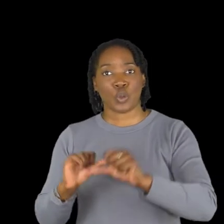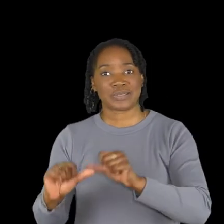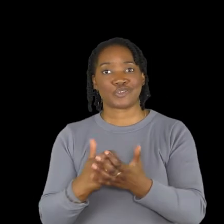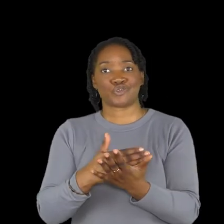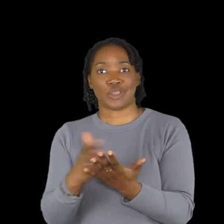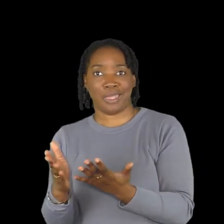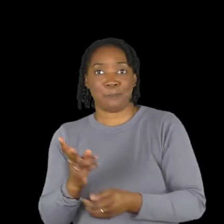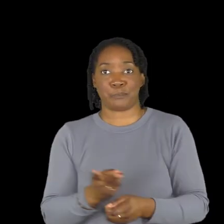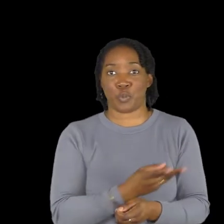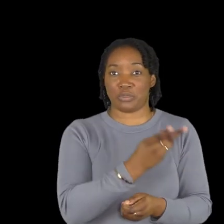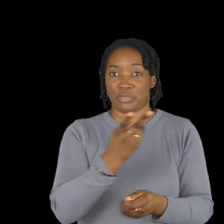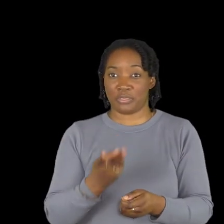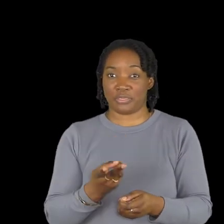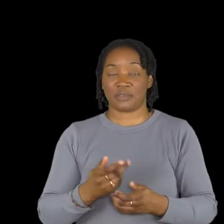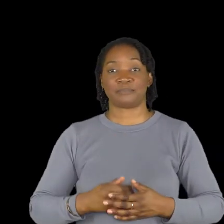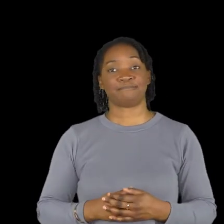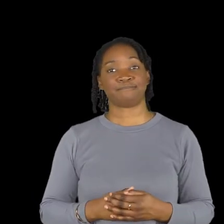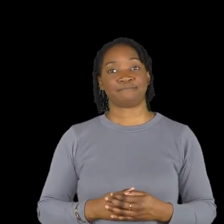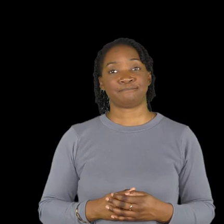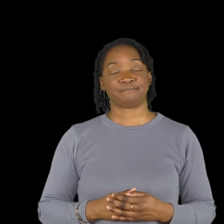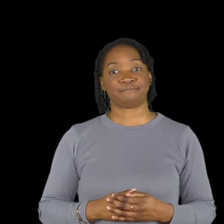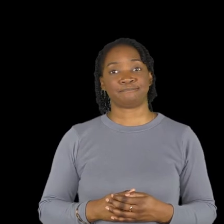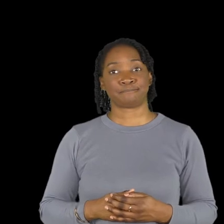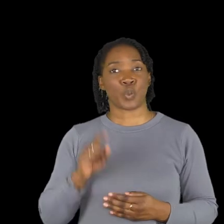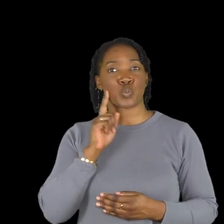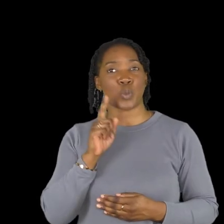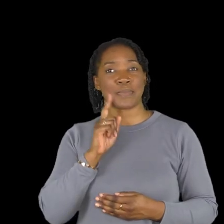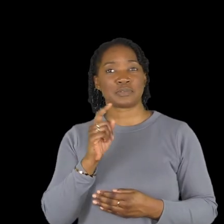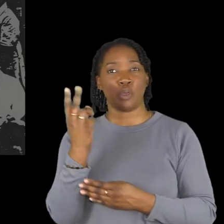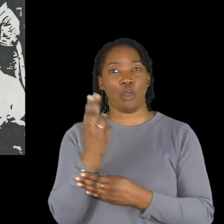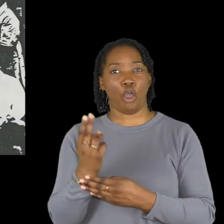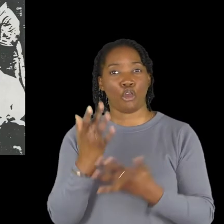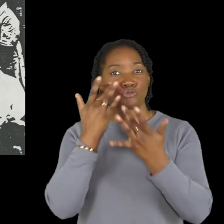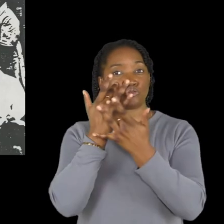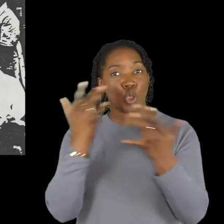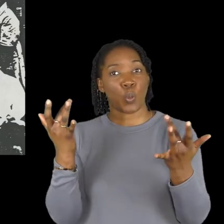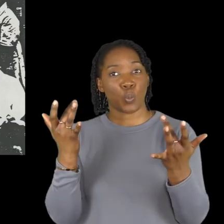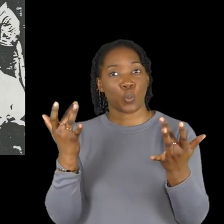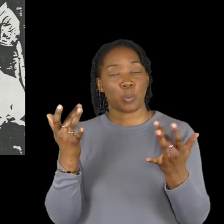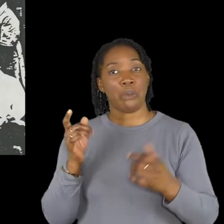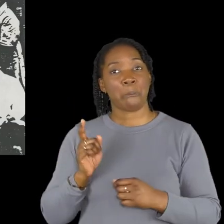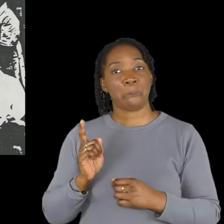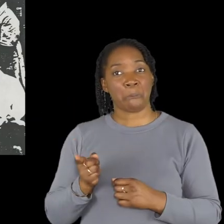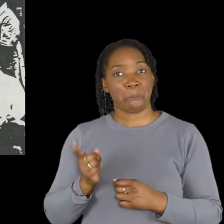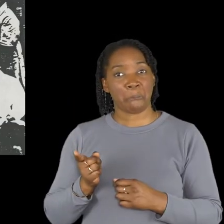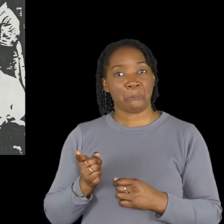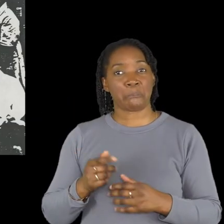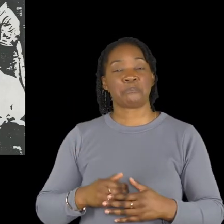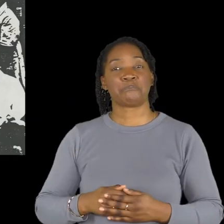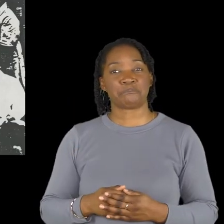process, not just practice. And the woman's art show was very much one